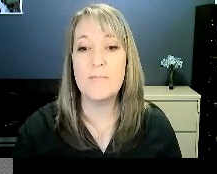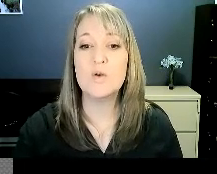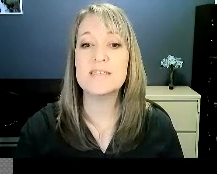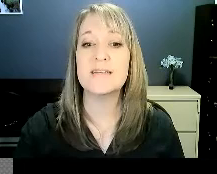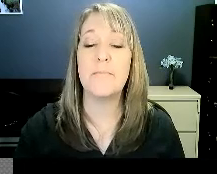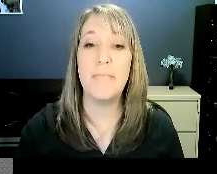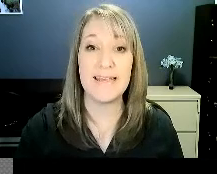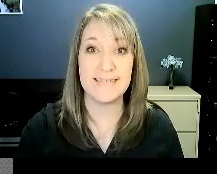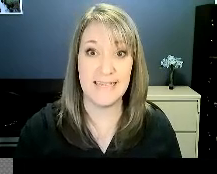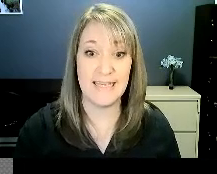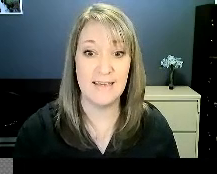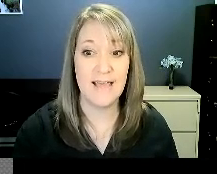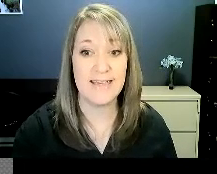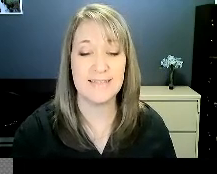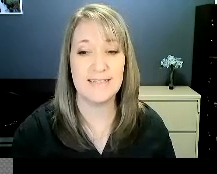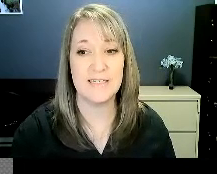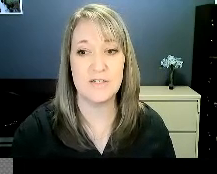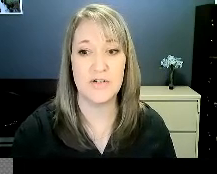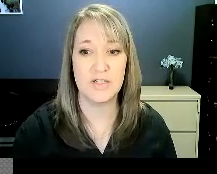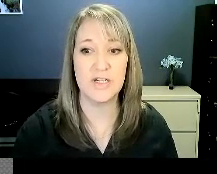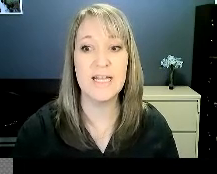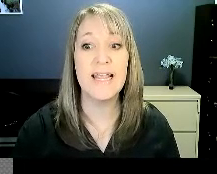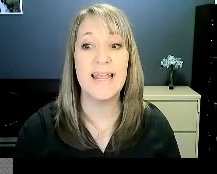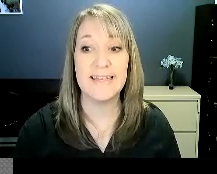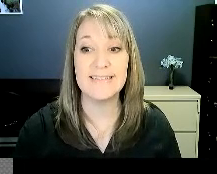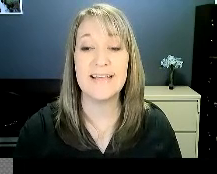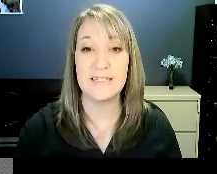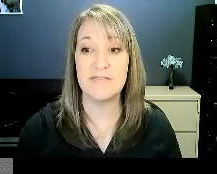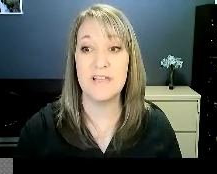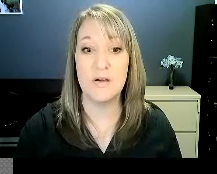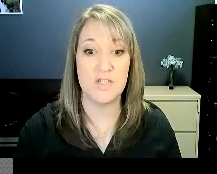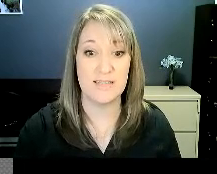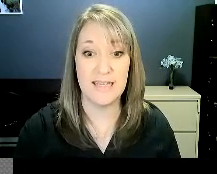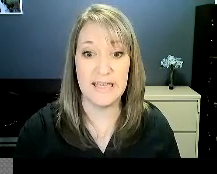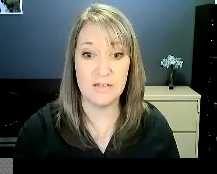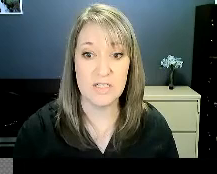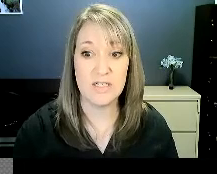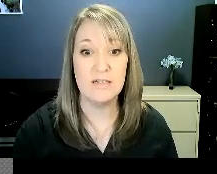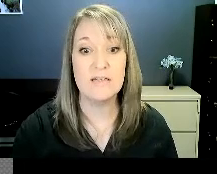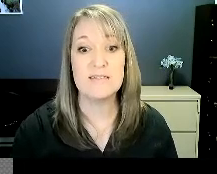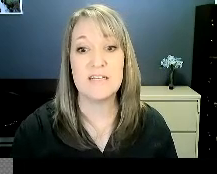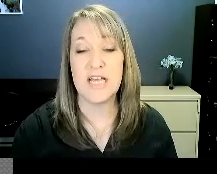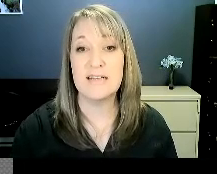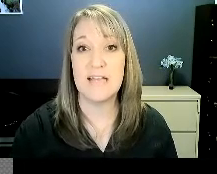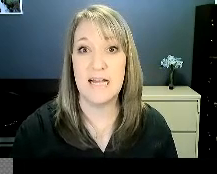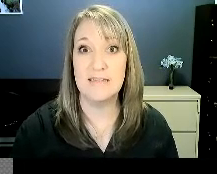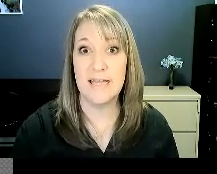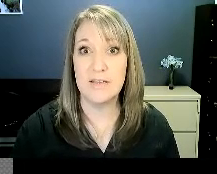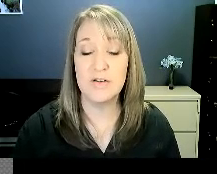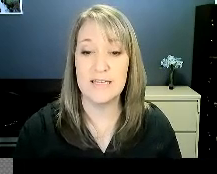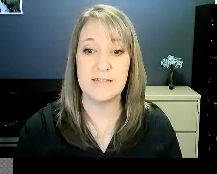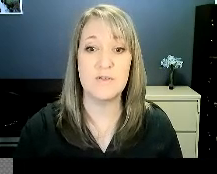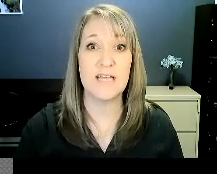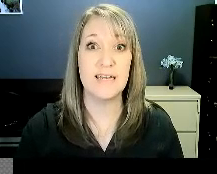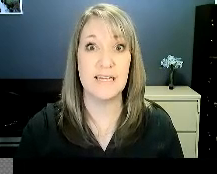The most basic ASL sentence structure is SVO, just like English, such as I